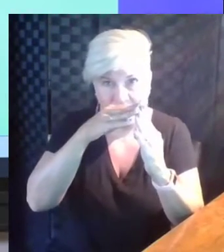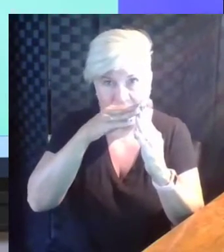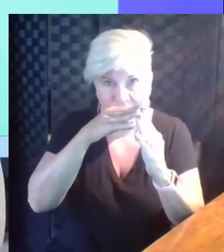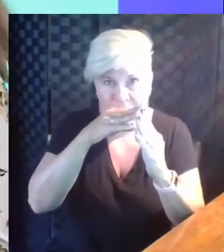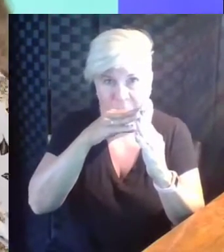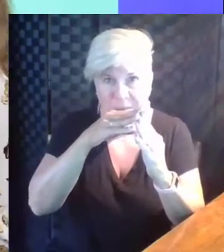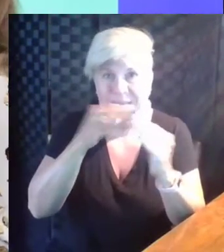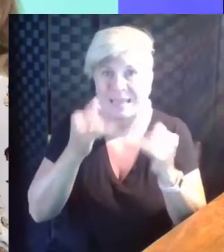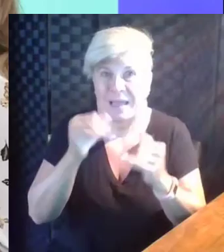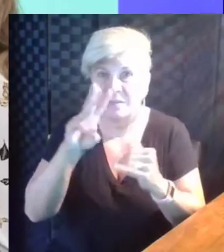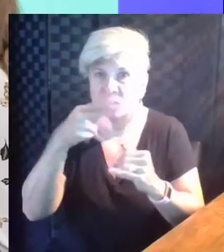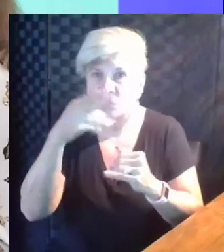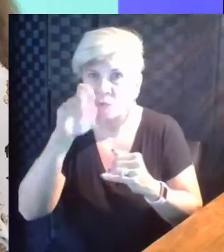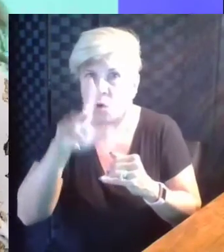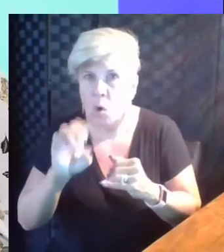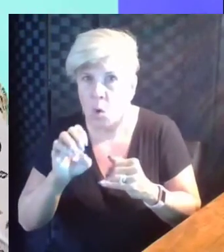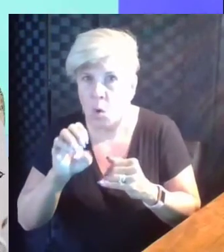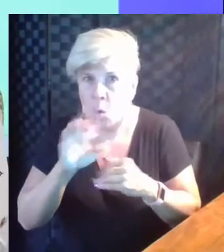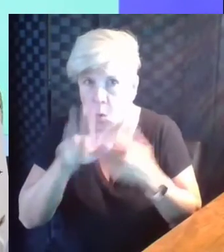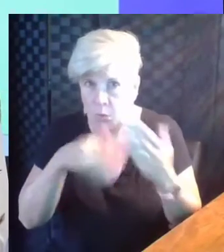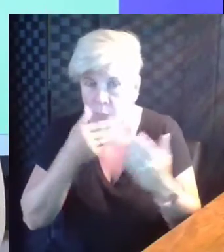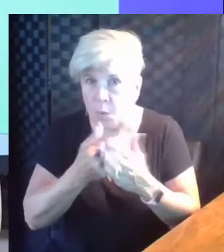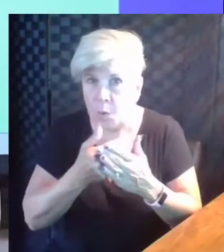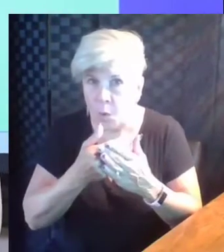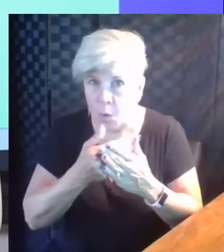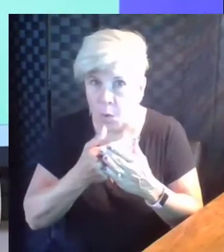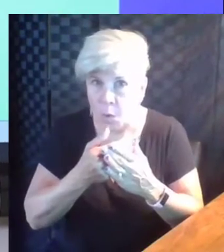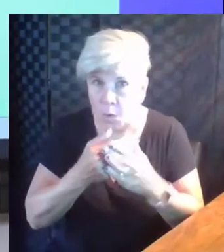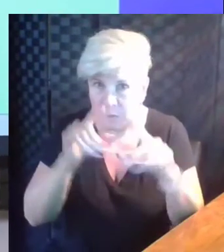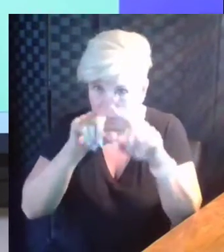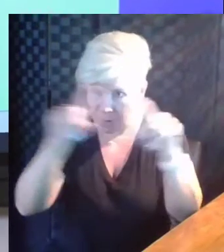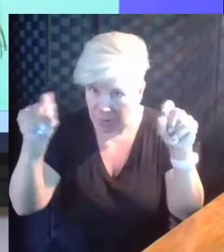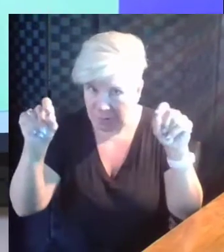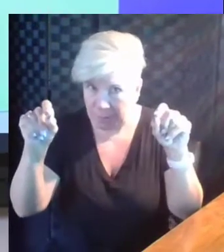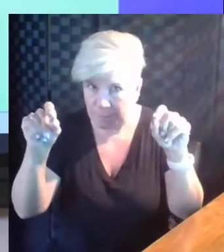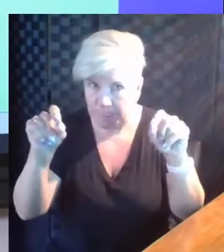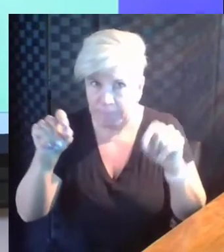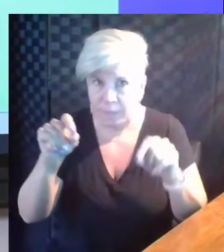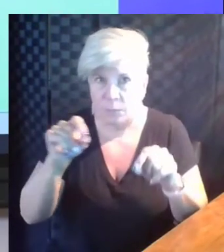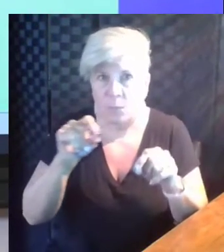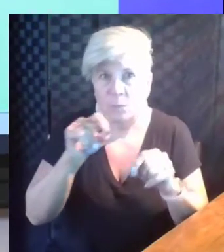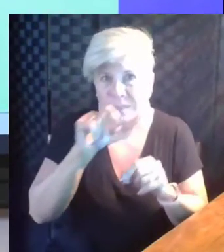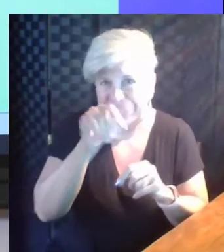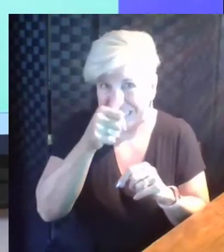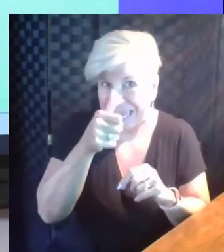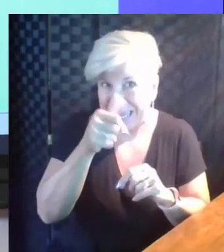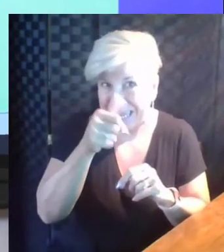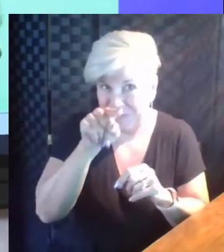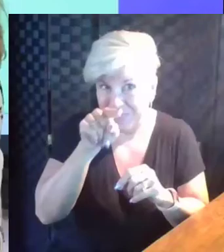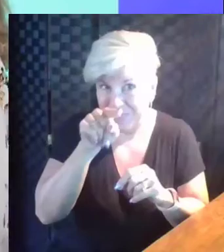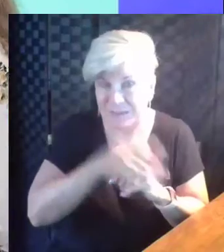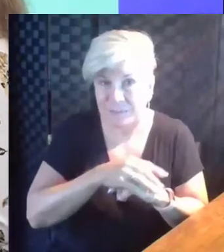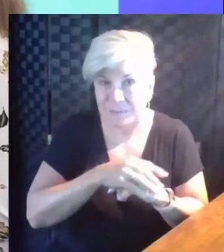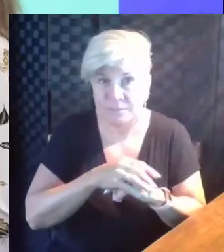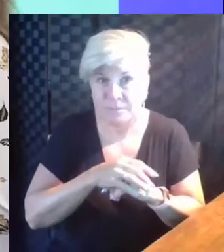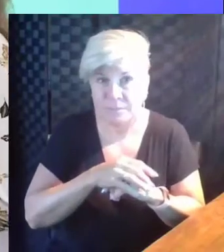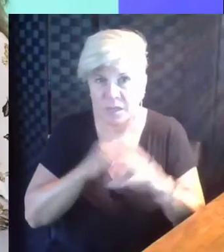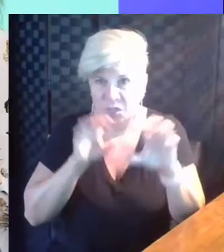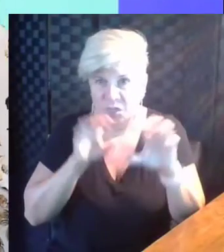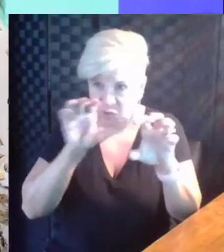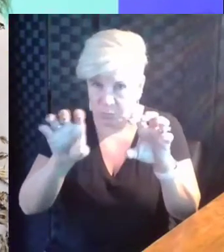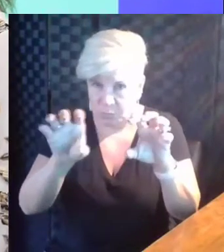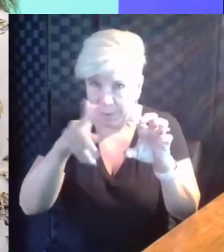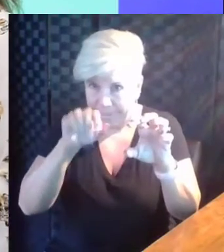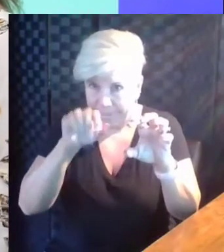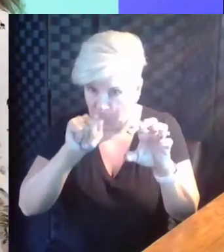this 10, is going to be the same as the hole in your bar diagram. So we could replace this with the number 10. The 2